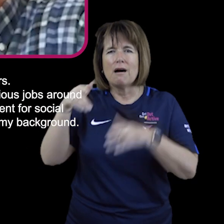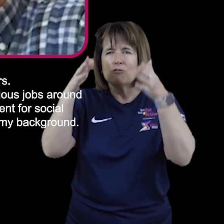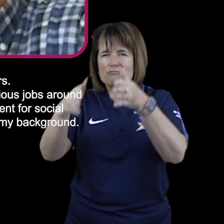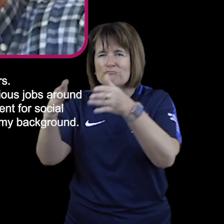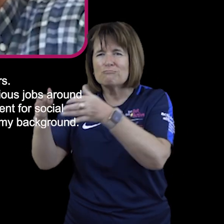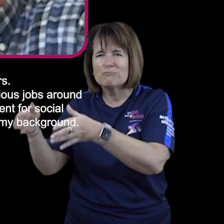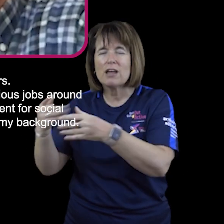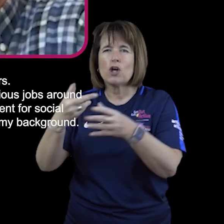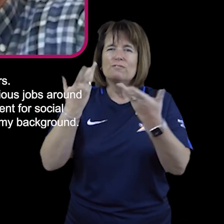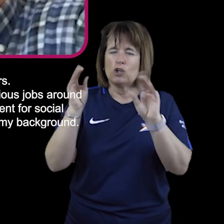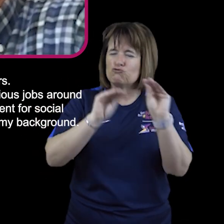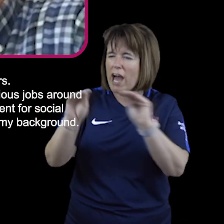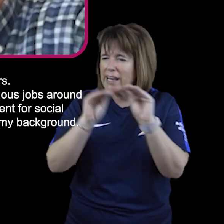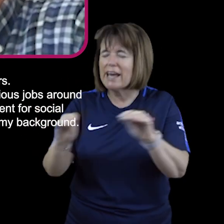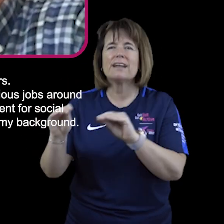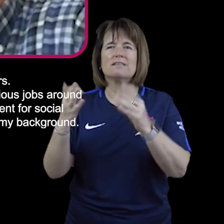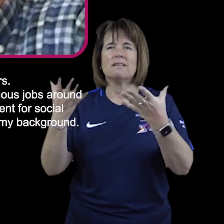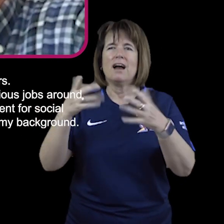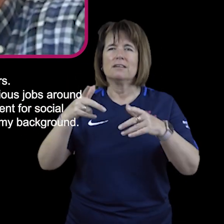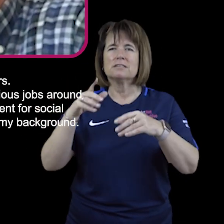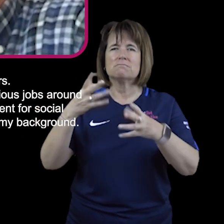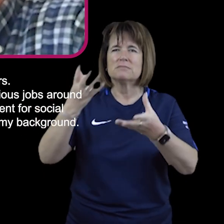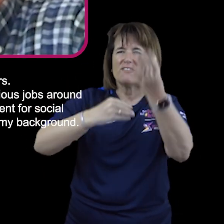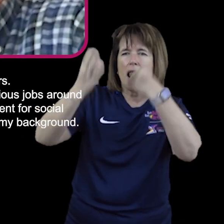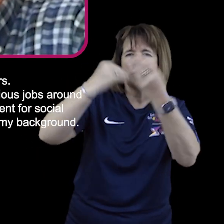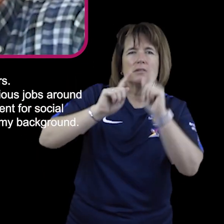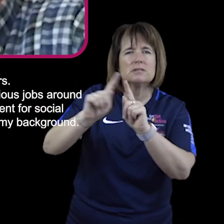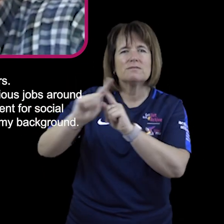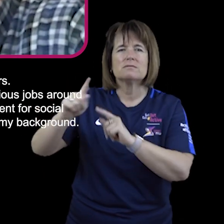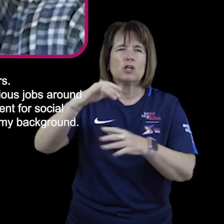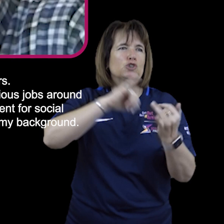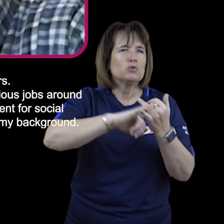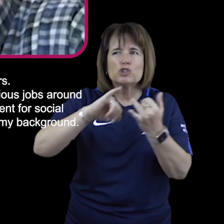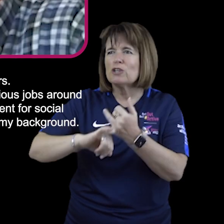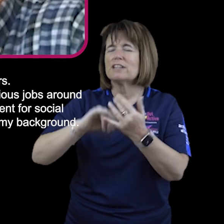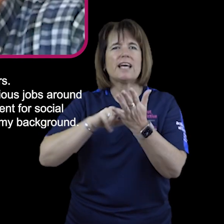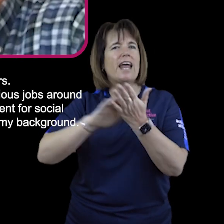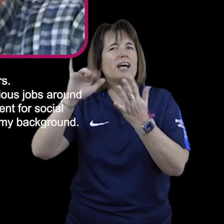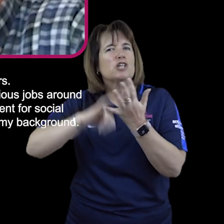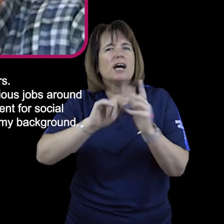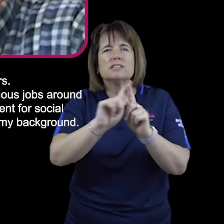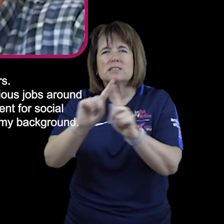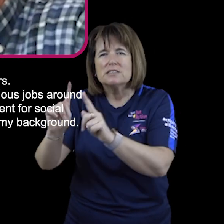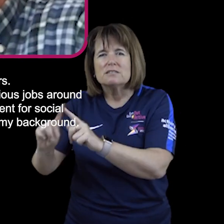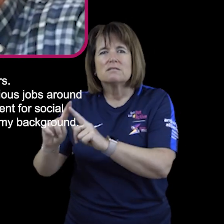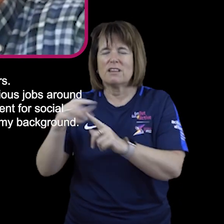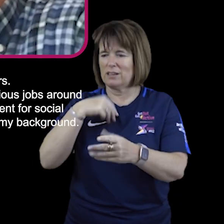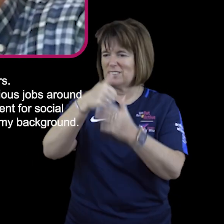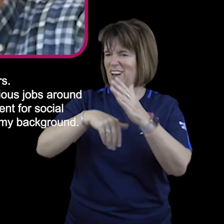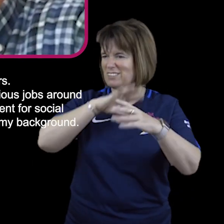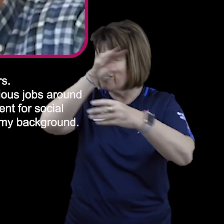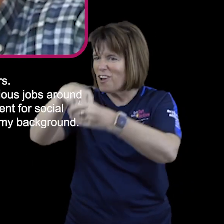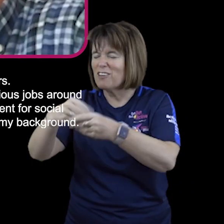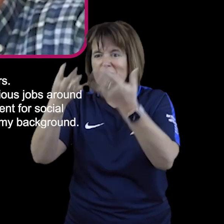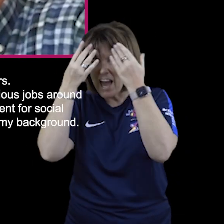I was in the medical branch, so I did various jobs around that, training and development for social services and the NHS, and eventually fell